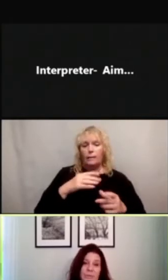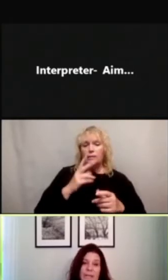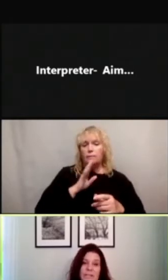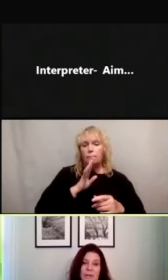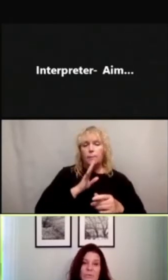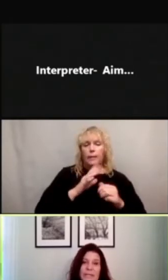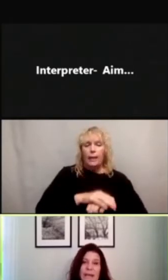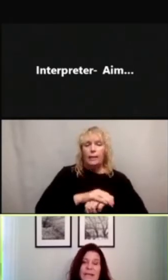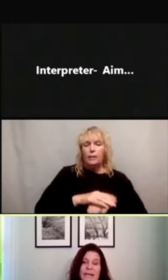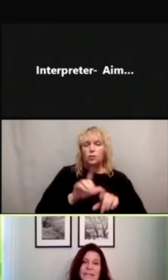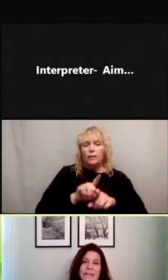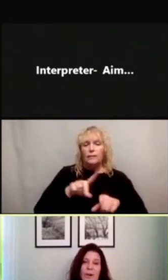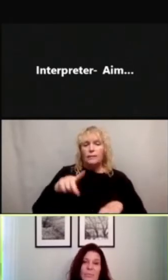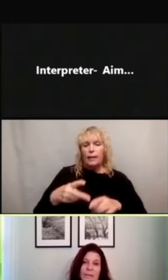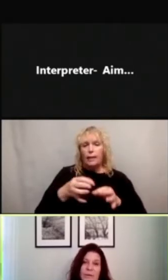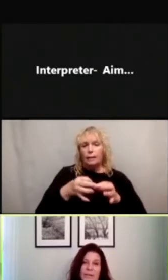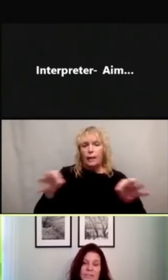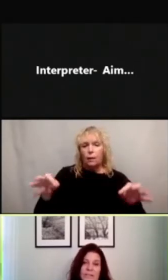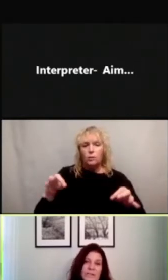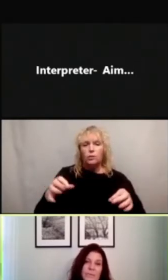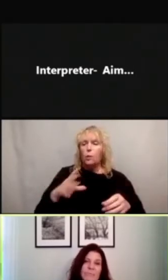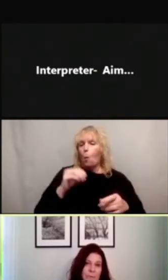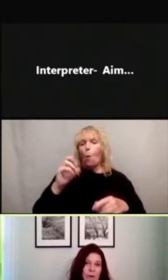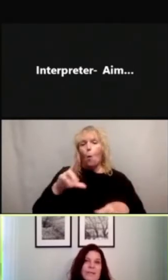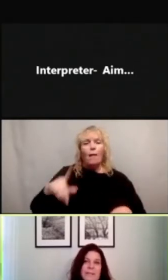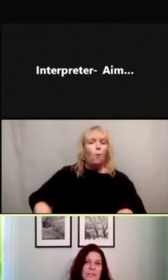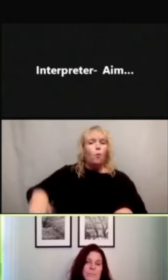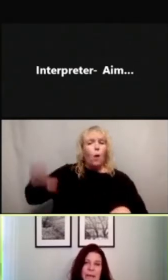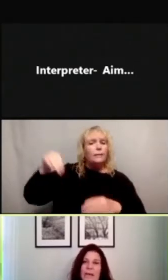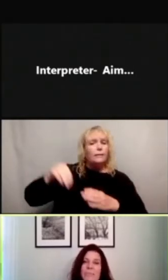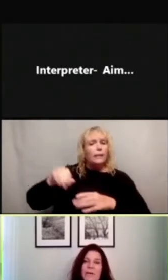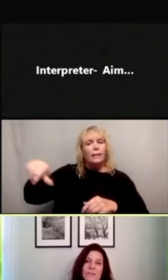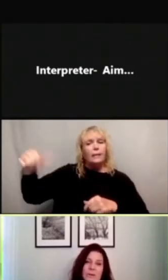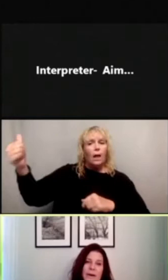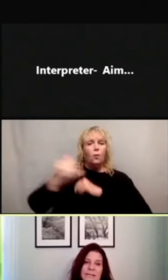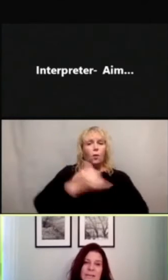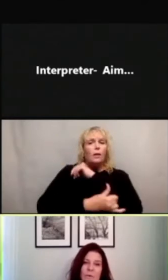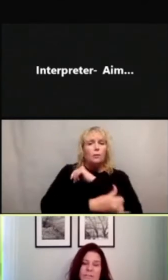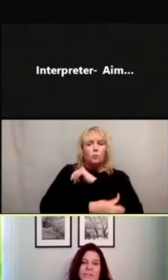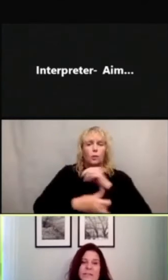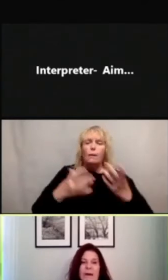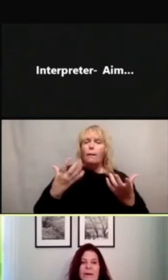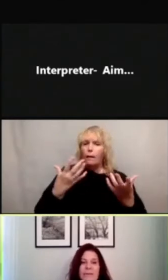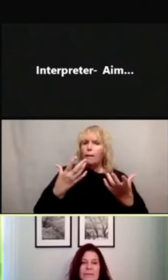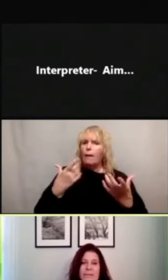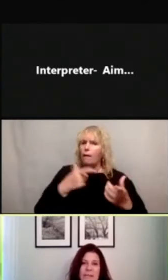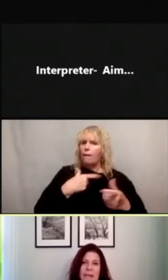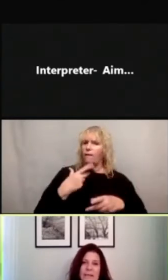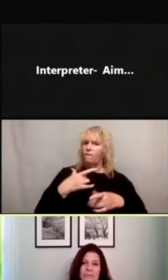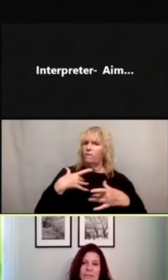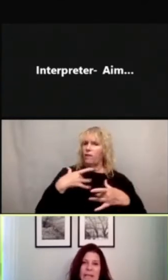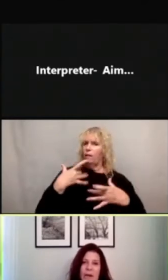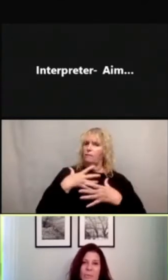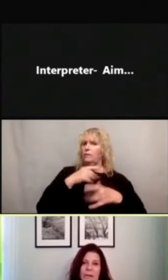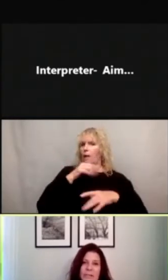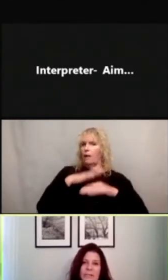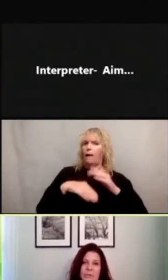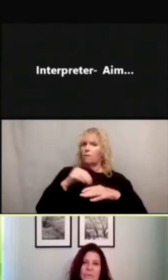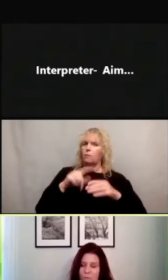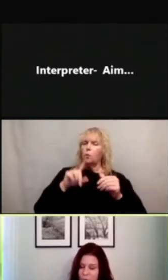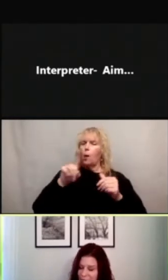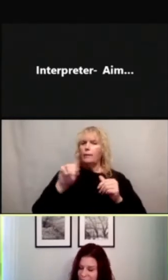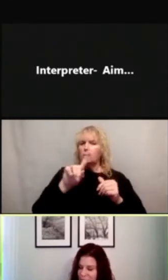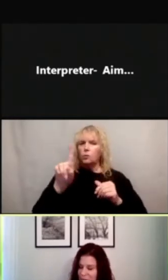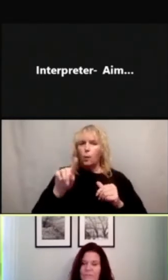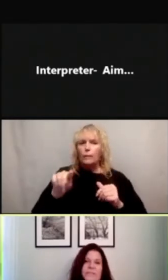don't feel comfortable. And so really asking open-ended questions, and we know about teach back, but also asking questions about literacy can really help